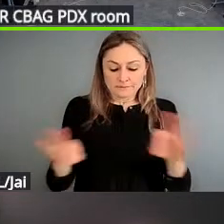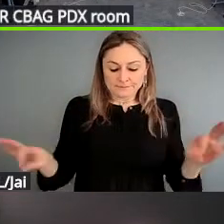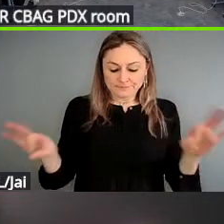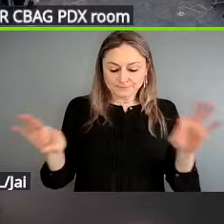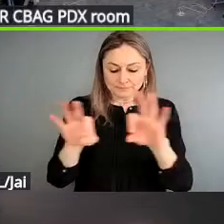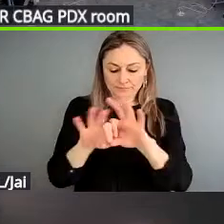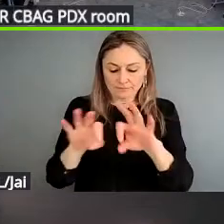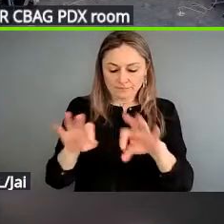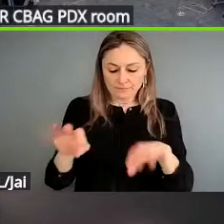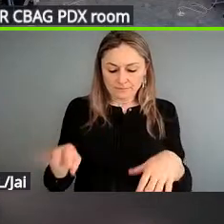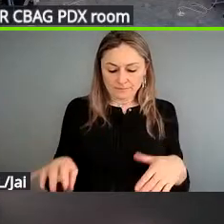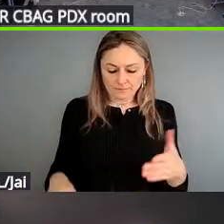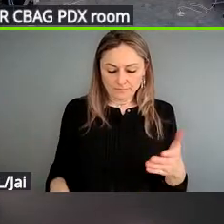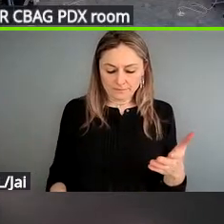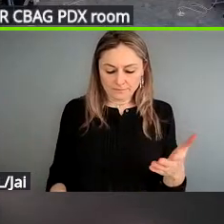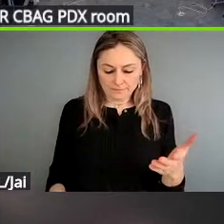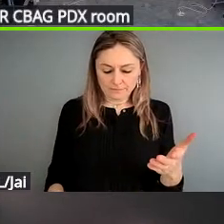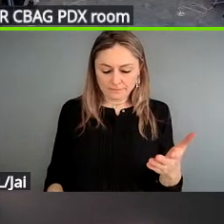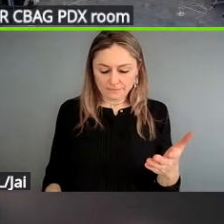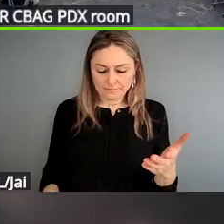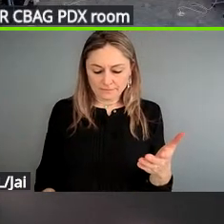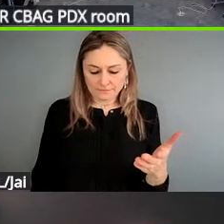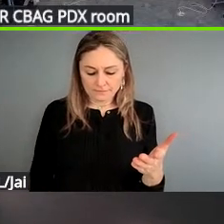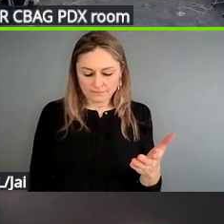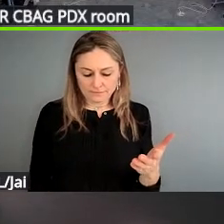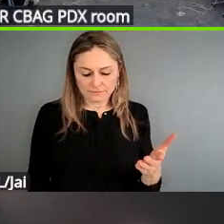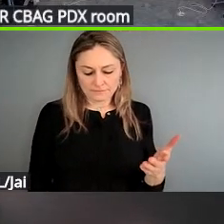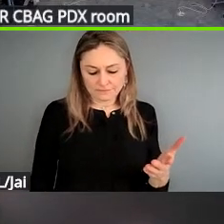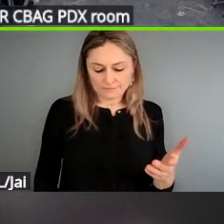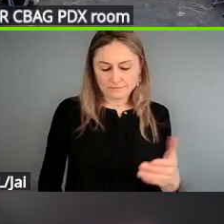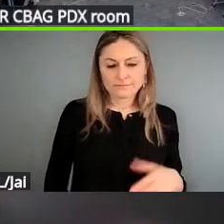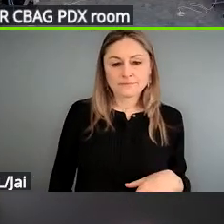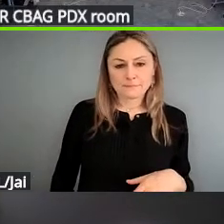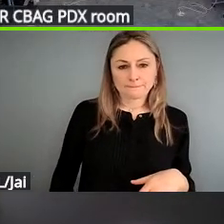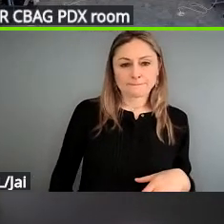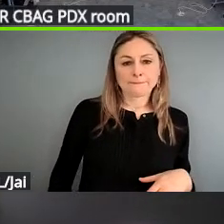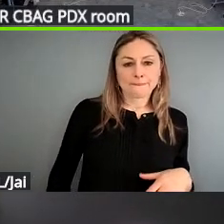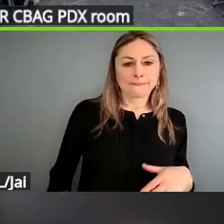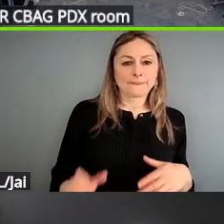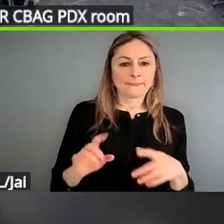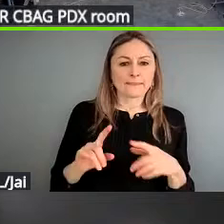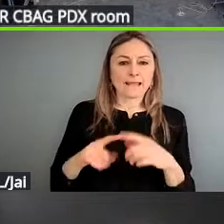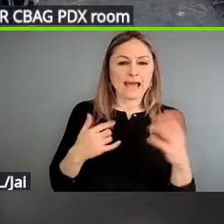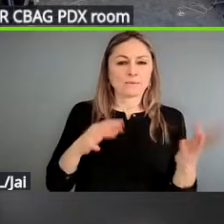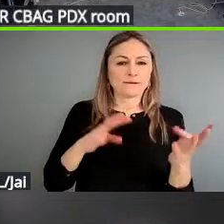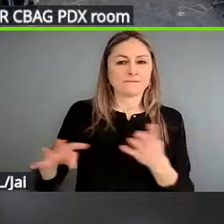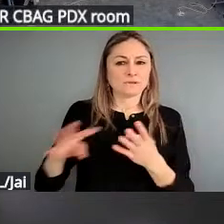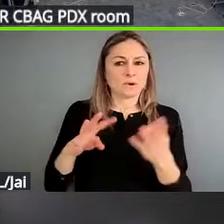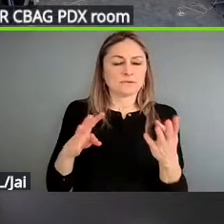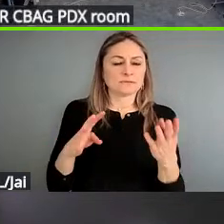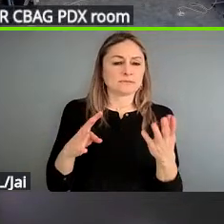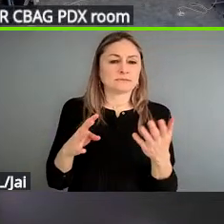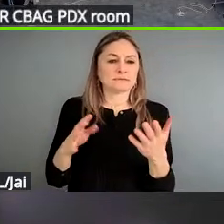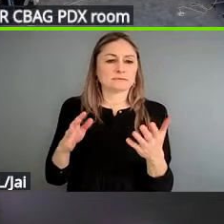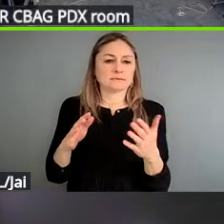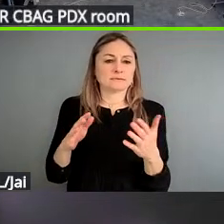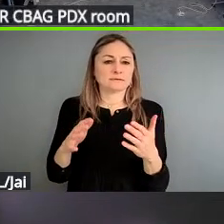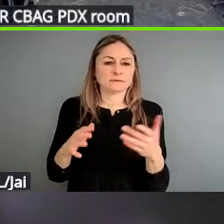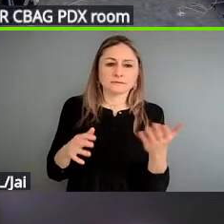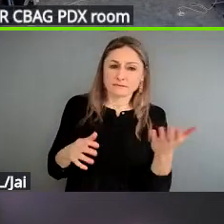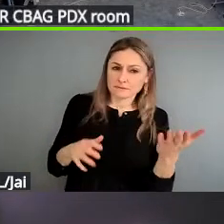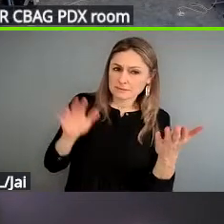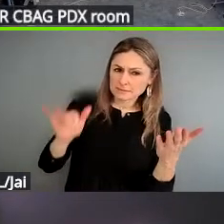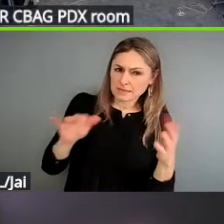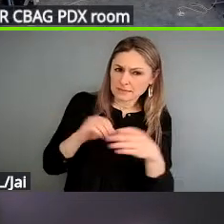that's sort of the mechanic backdrop of how that stuff flows and likely how that kind of concept might come to fruition. Carly, is that the same in